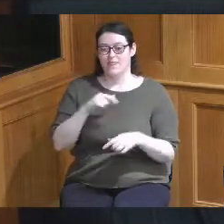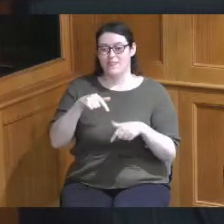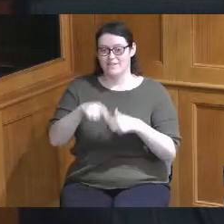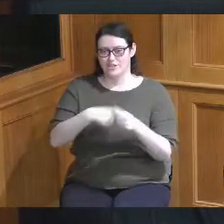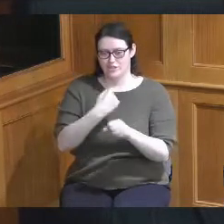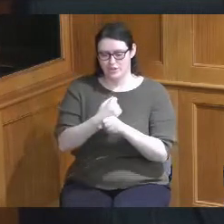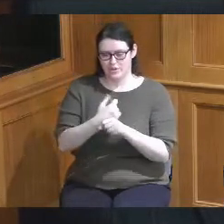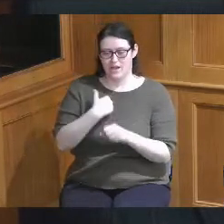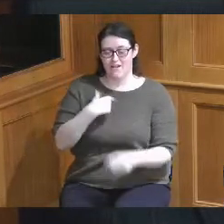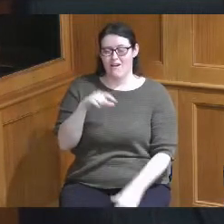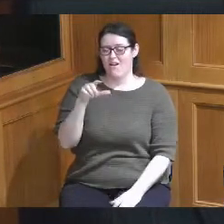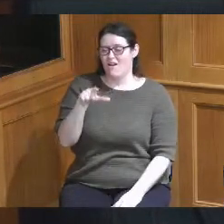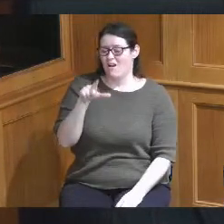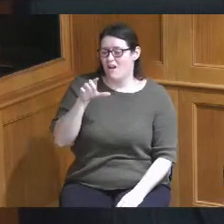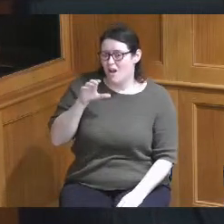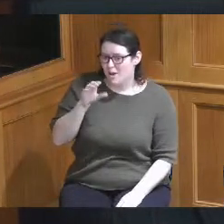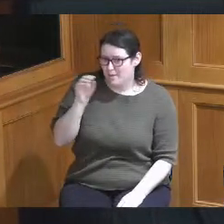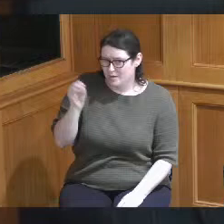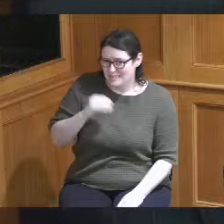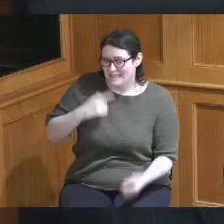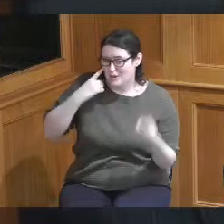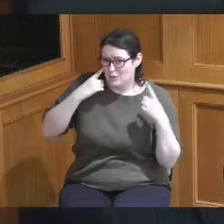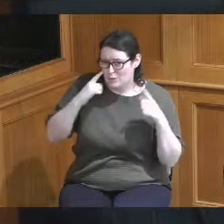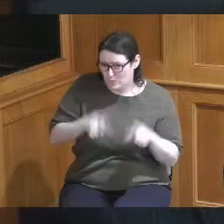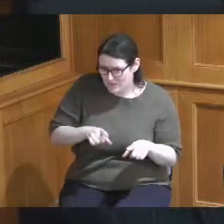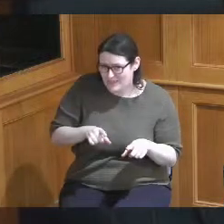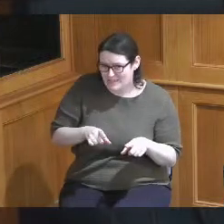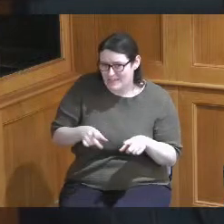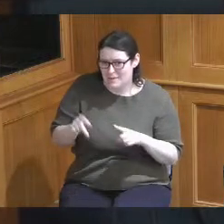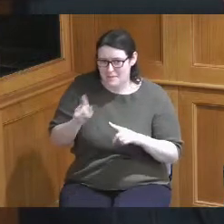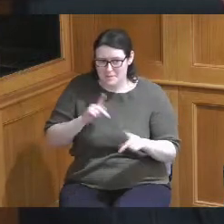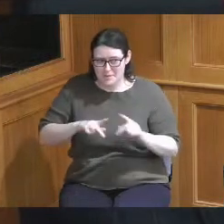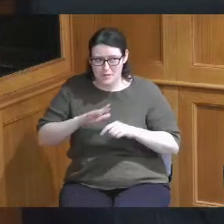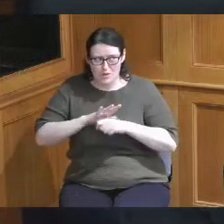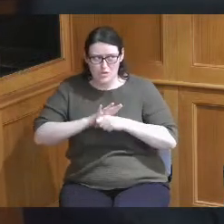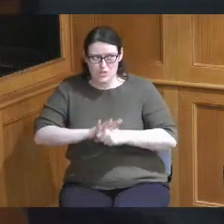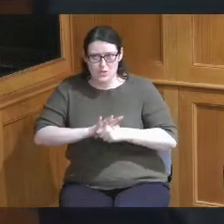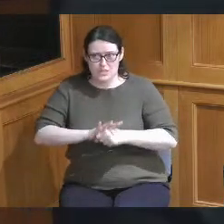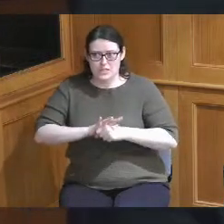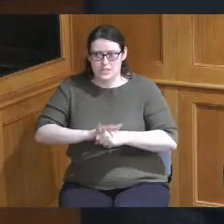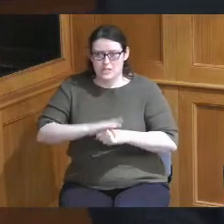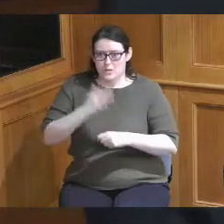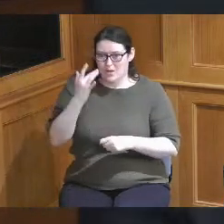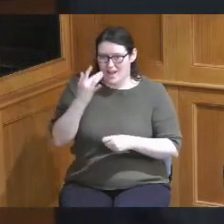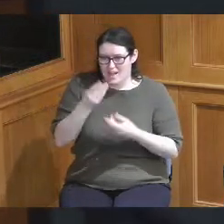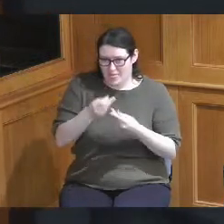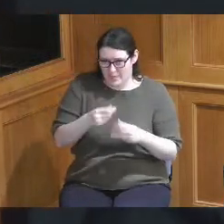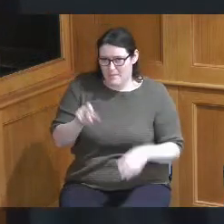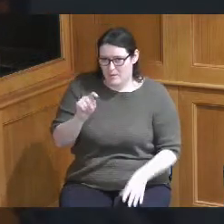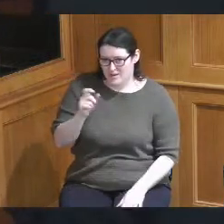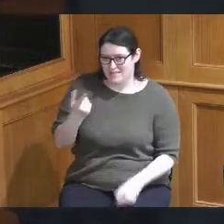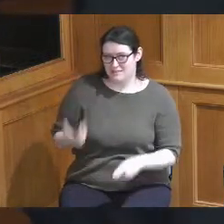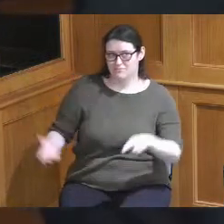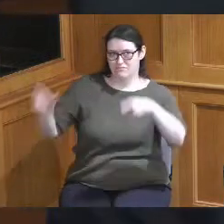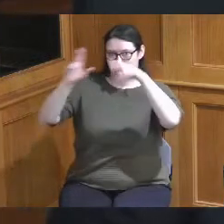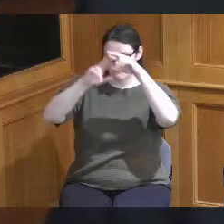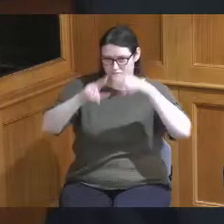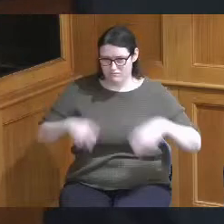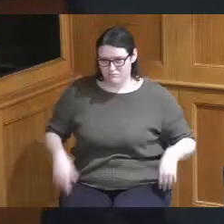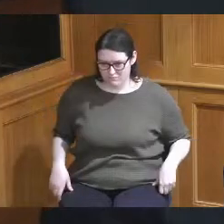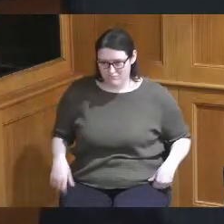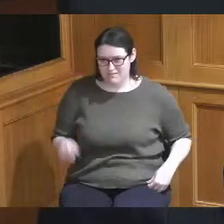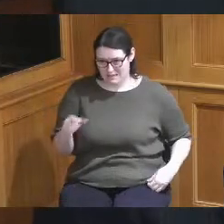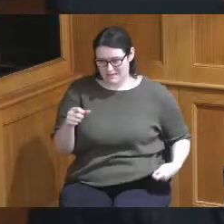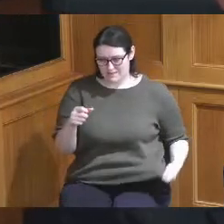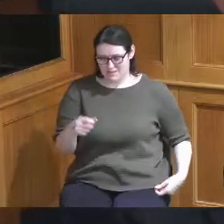I 100% agree that people are stressed because of these property tax increases. And